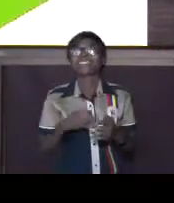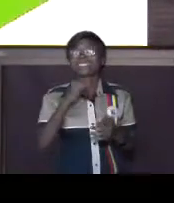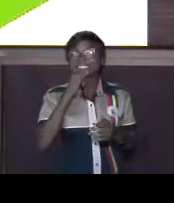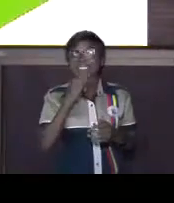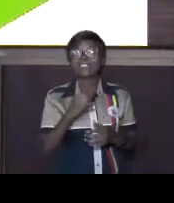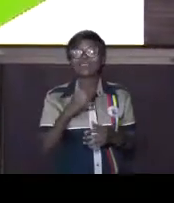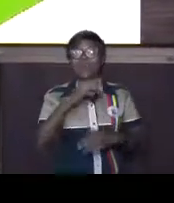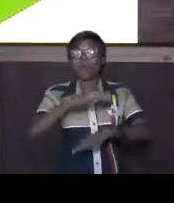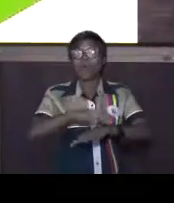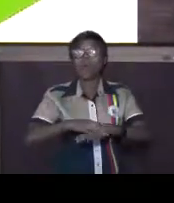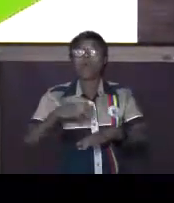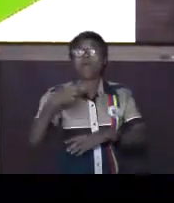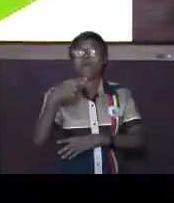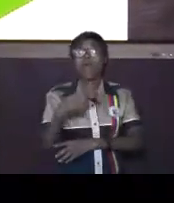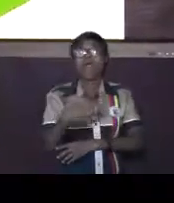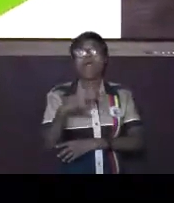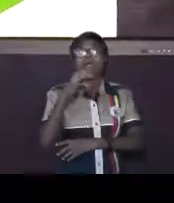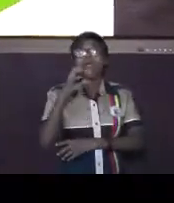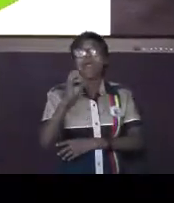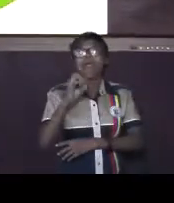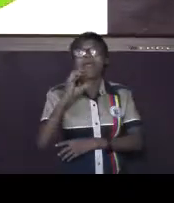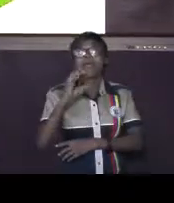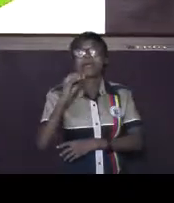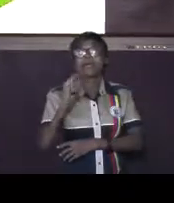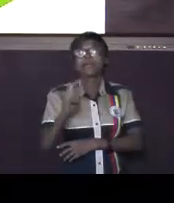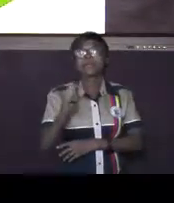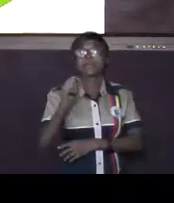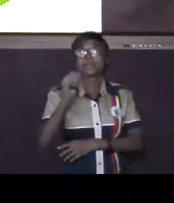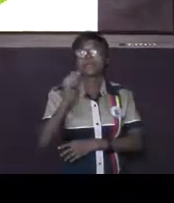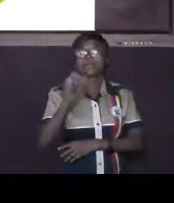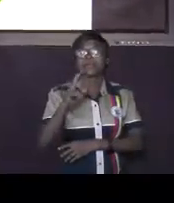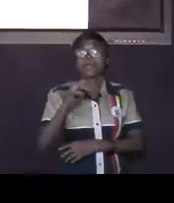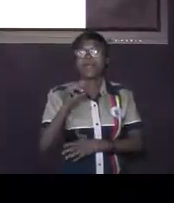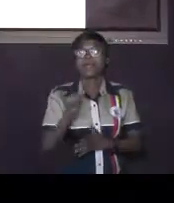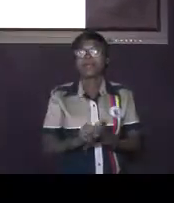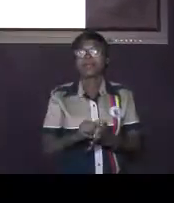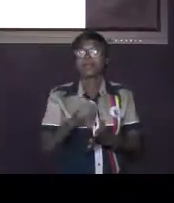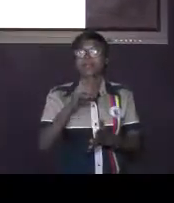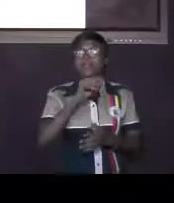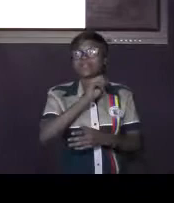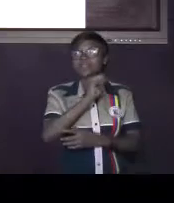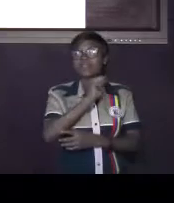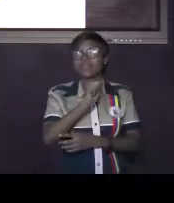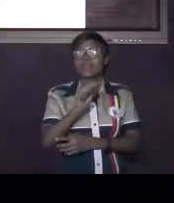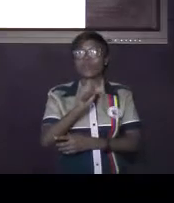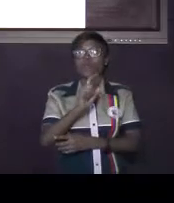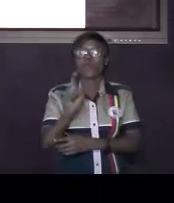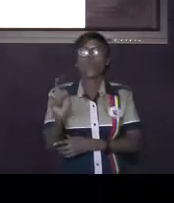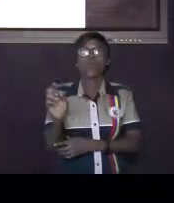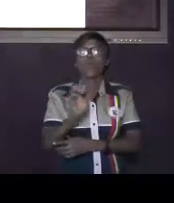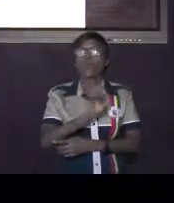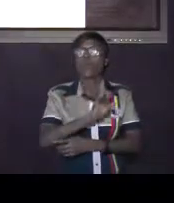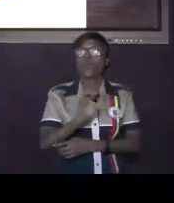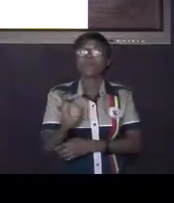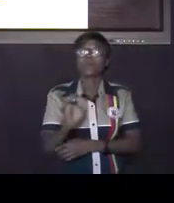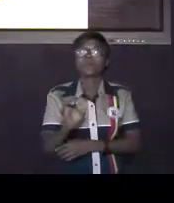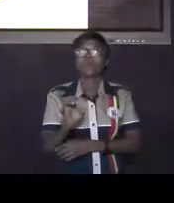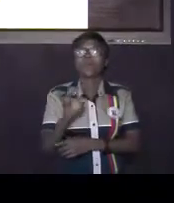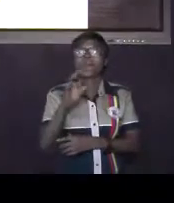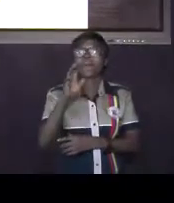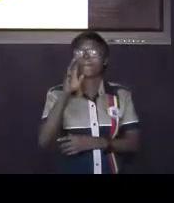hectare is. The hectare is a unit of measuring land area, and that is a 100 meter